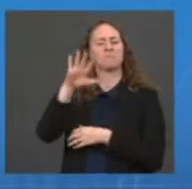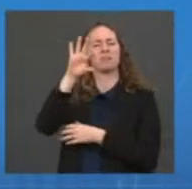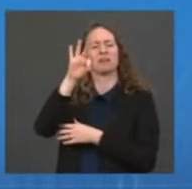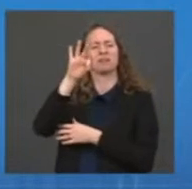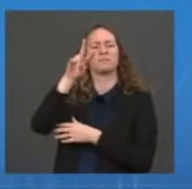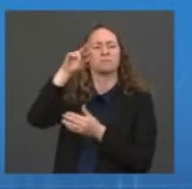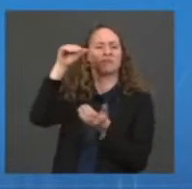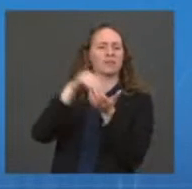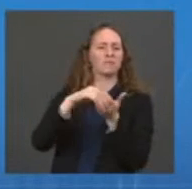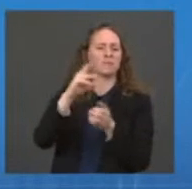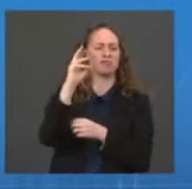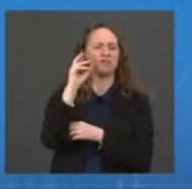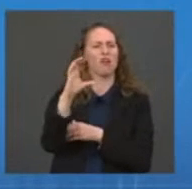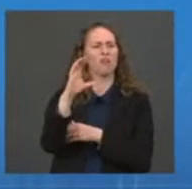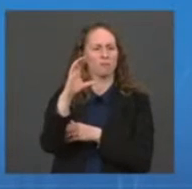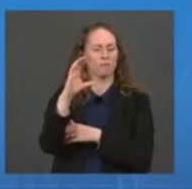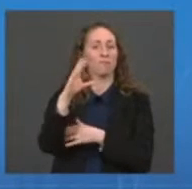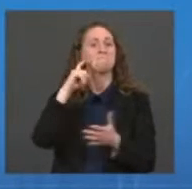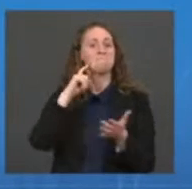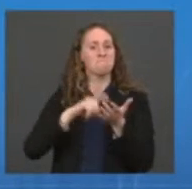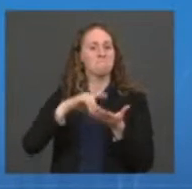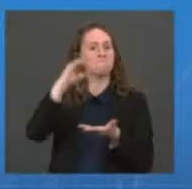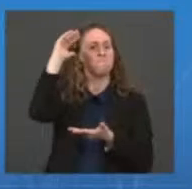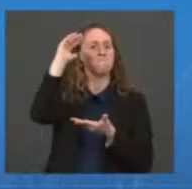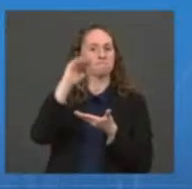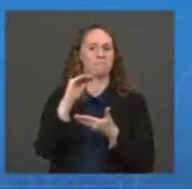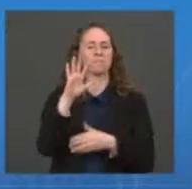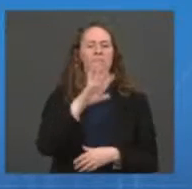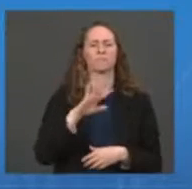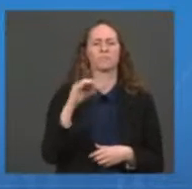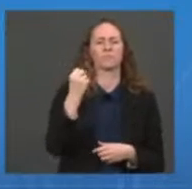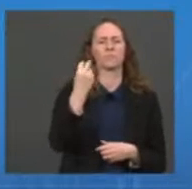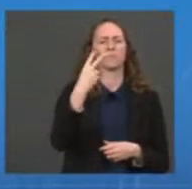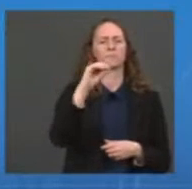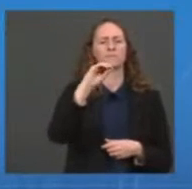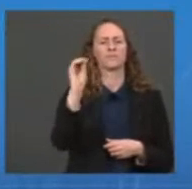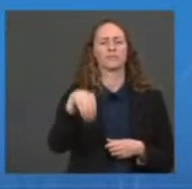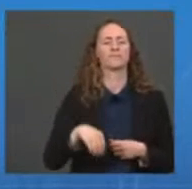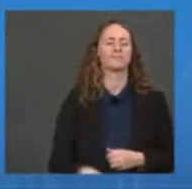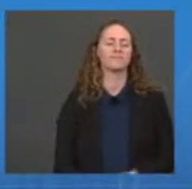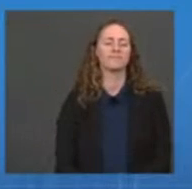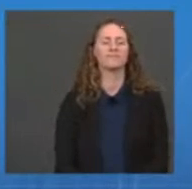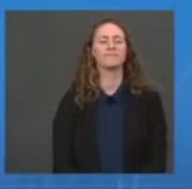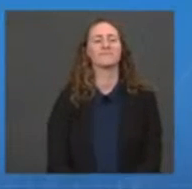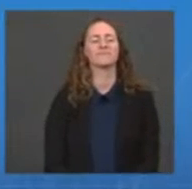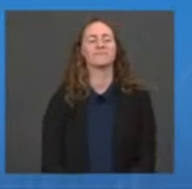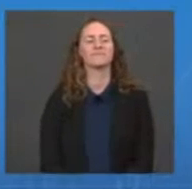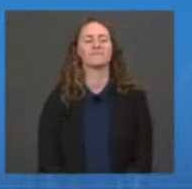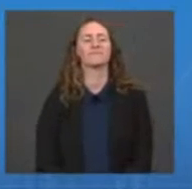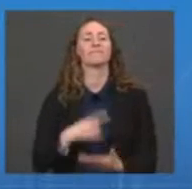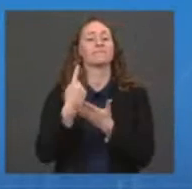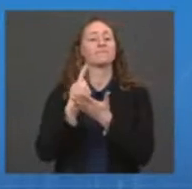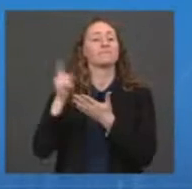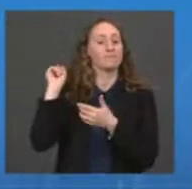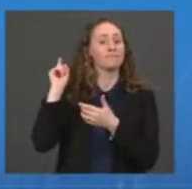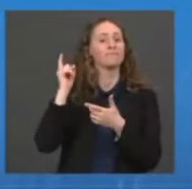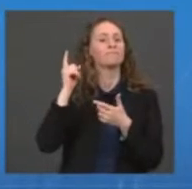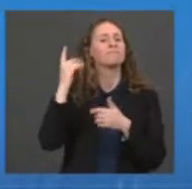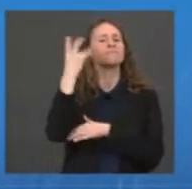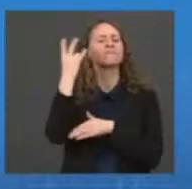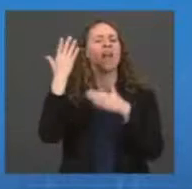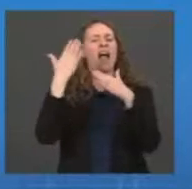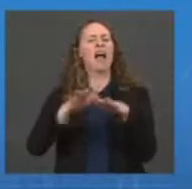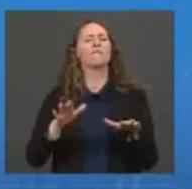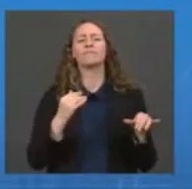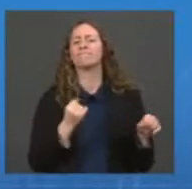which represents a decrease of about 12% over the previous week. Last week, our 7-day average of hospital admissions was